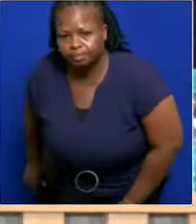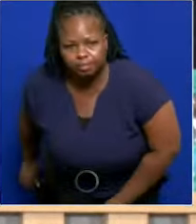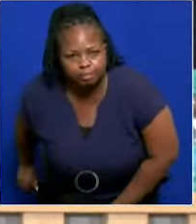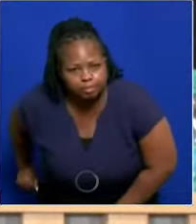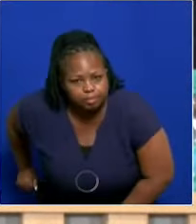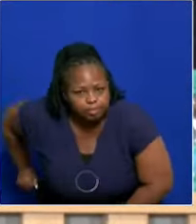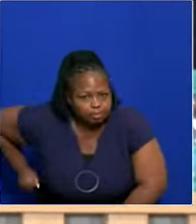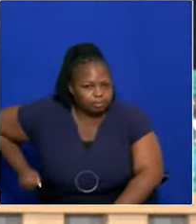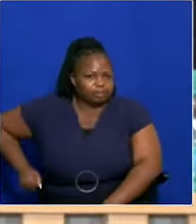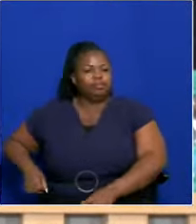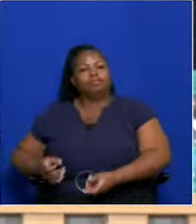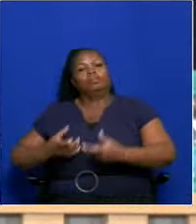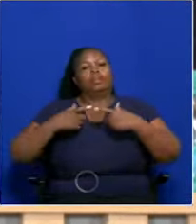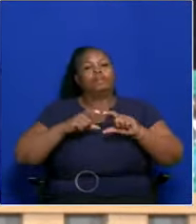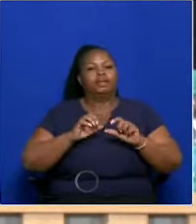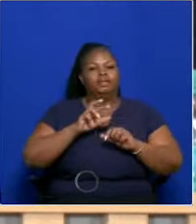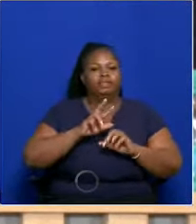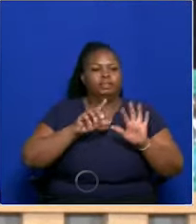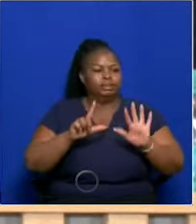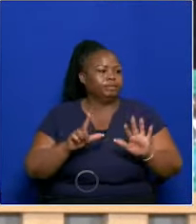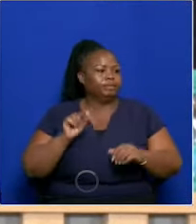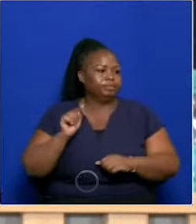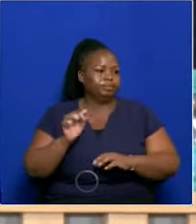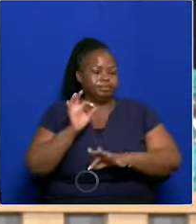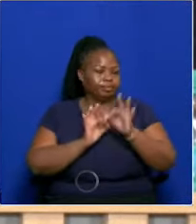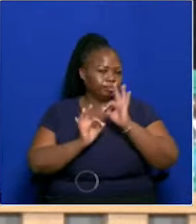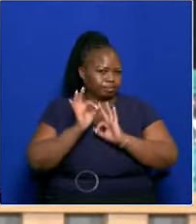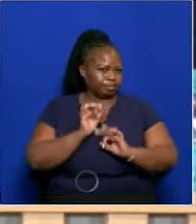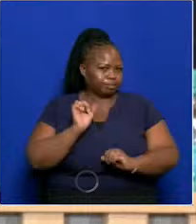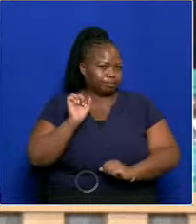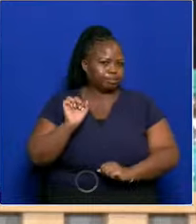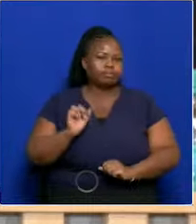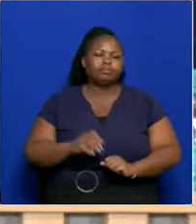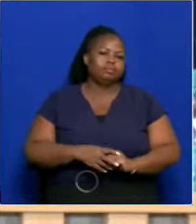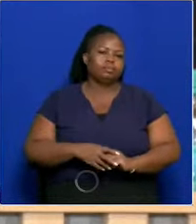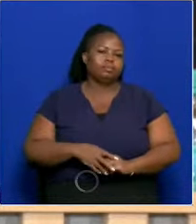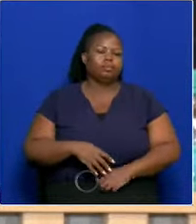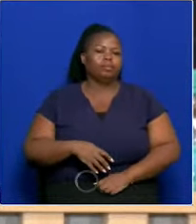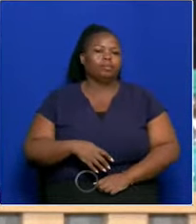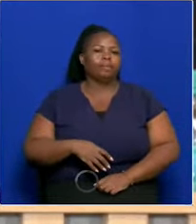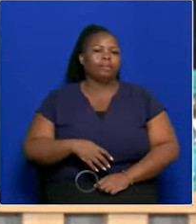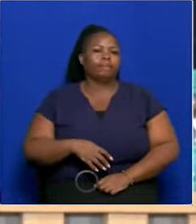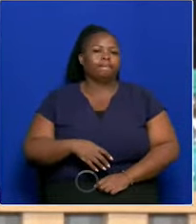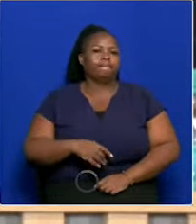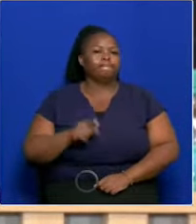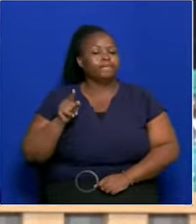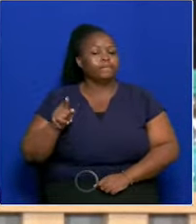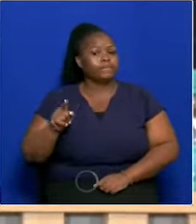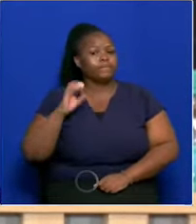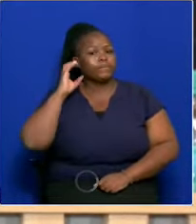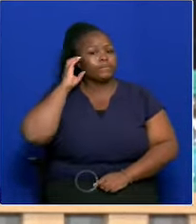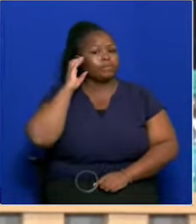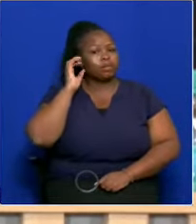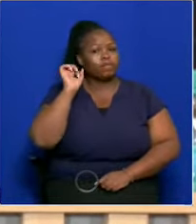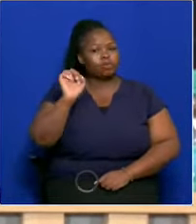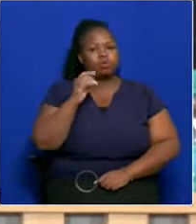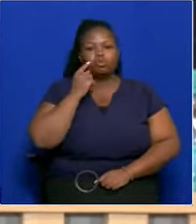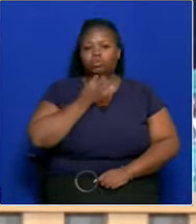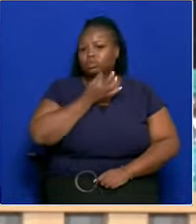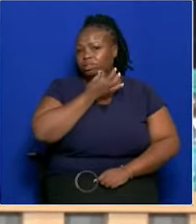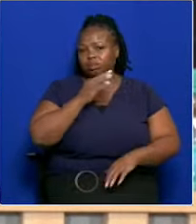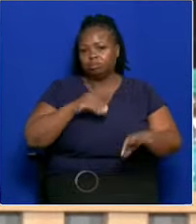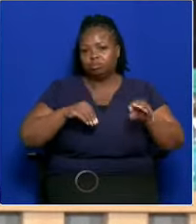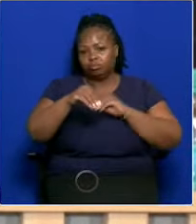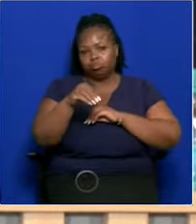And your explanation is that your phone was then replaced in